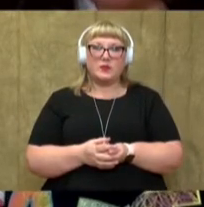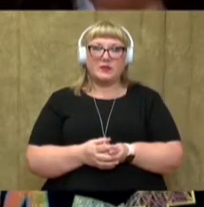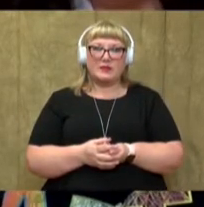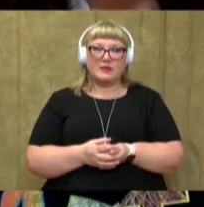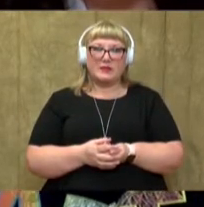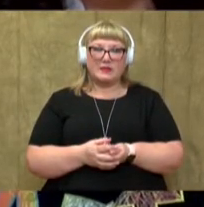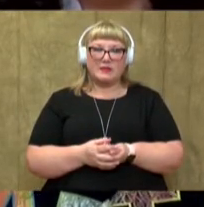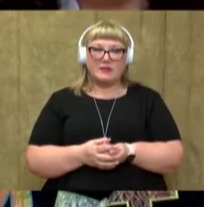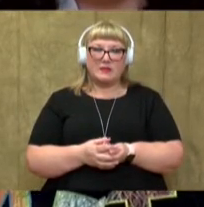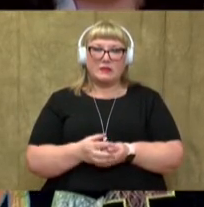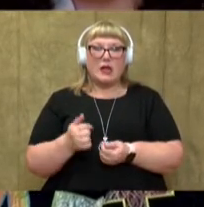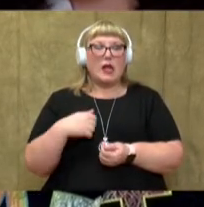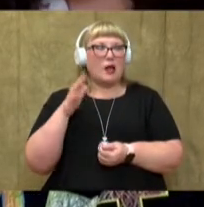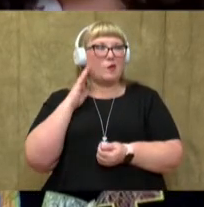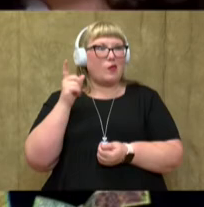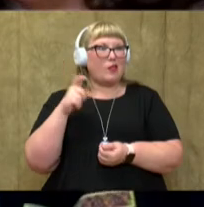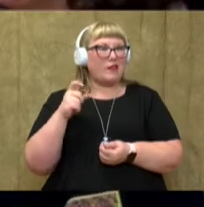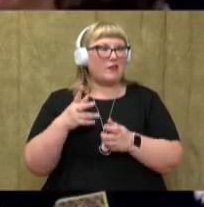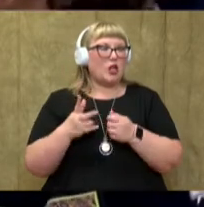I'm going to have to cut some of these.